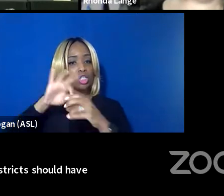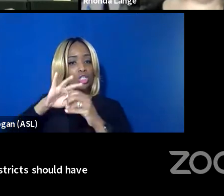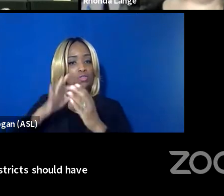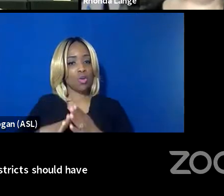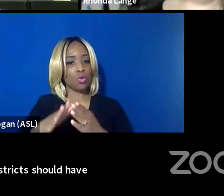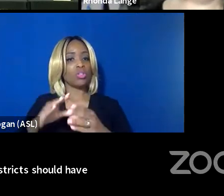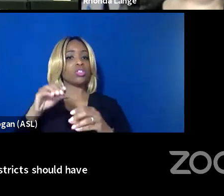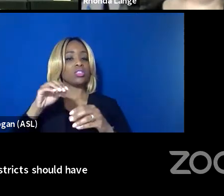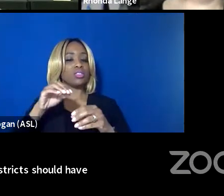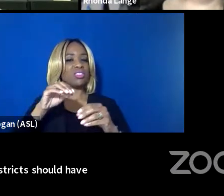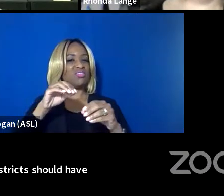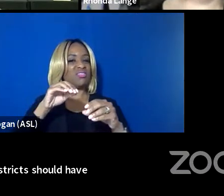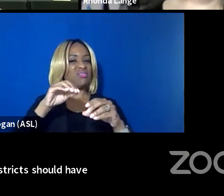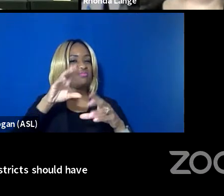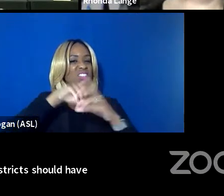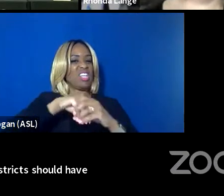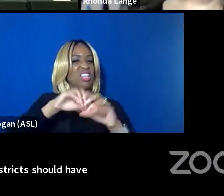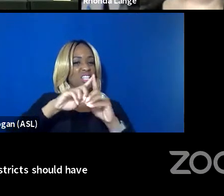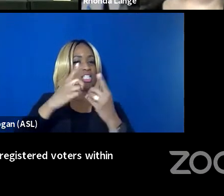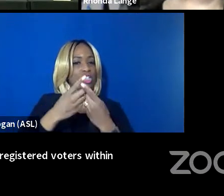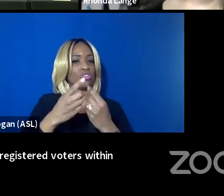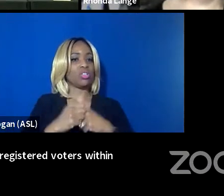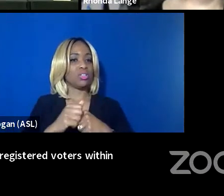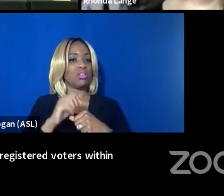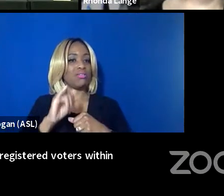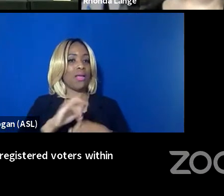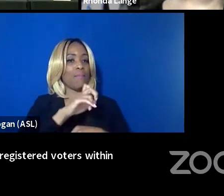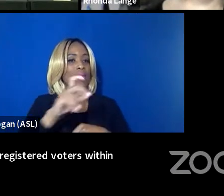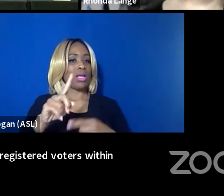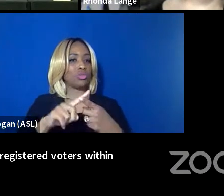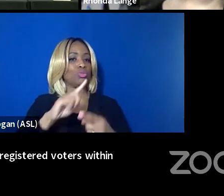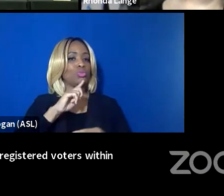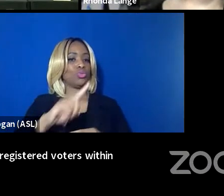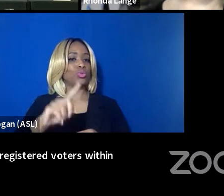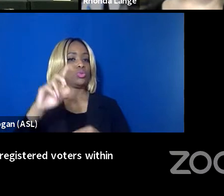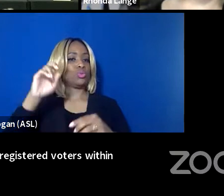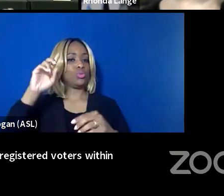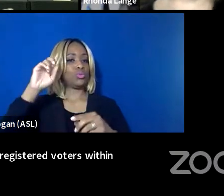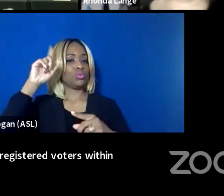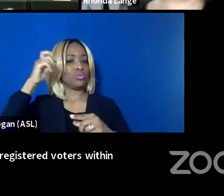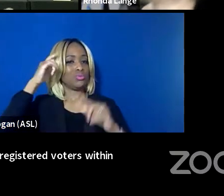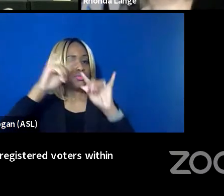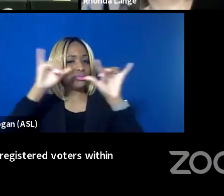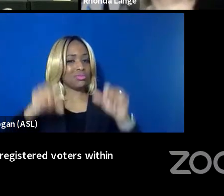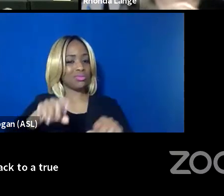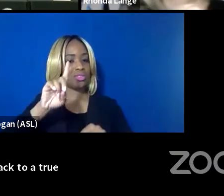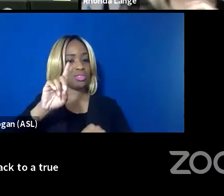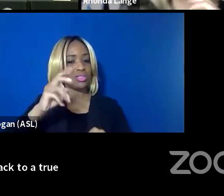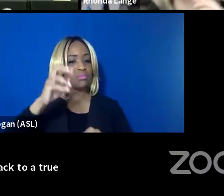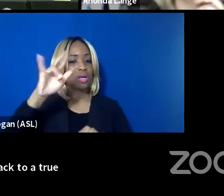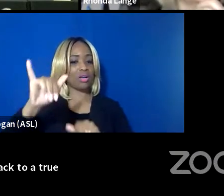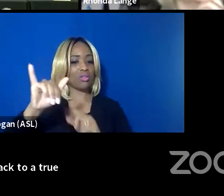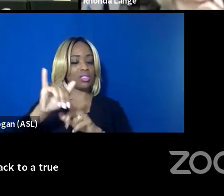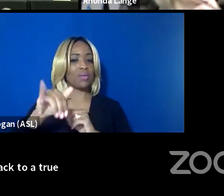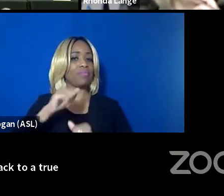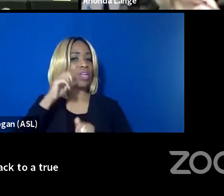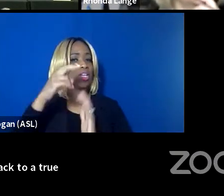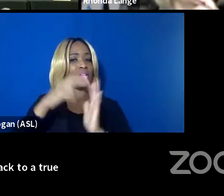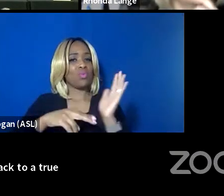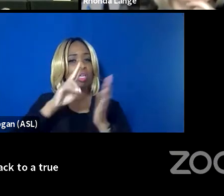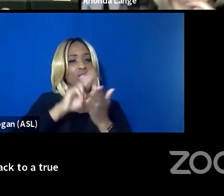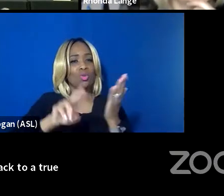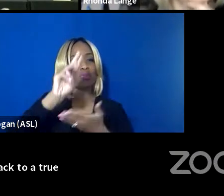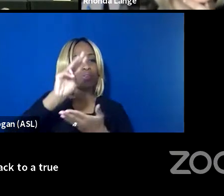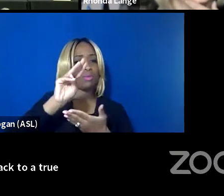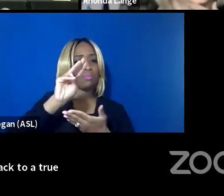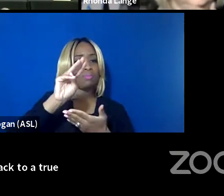within those districts. That gets us back to a true democracy. I think it's, I didn't read the U of M study that the